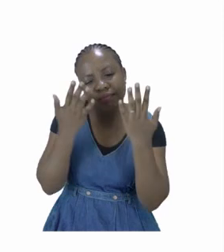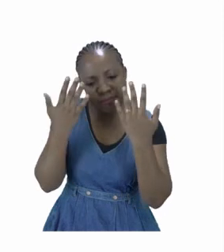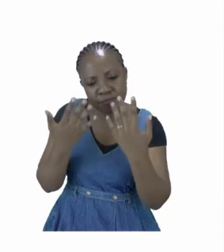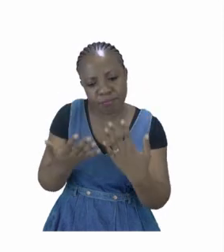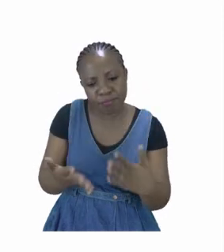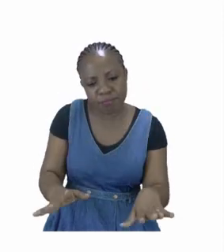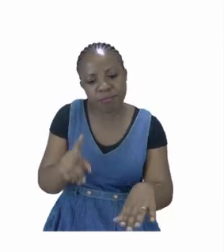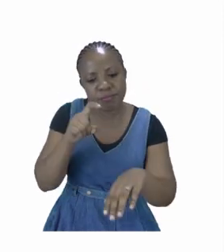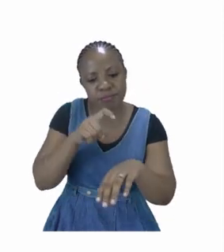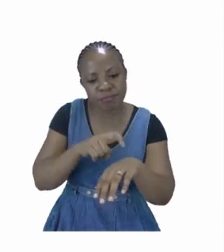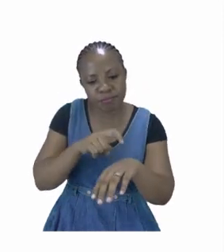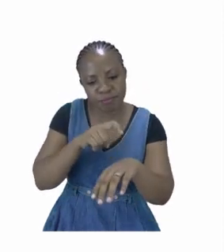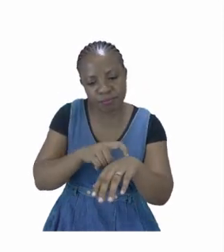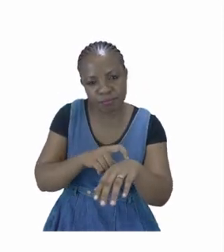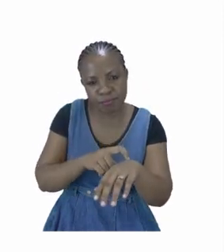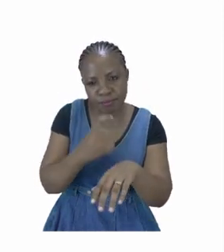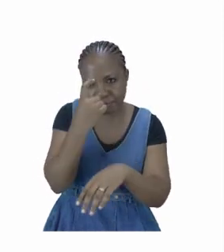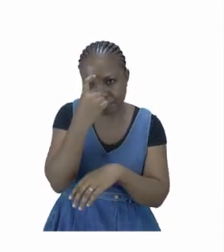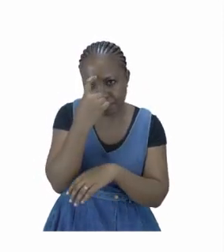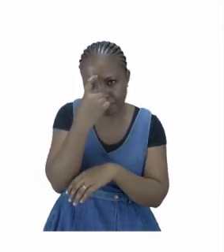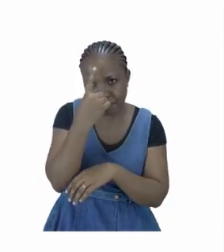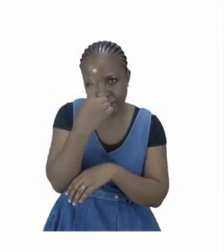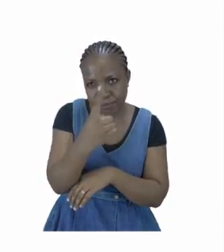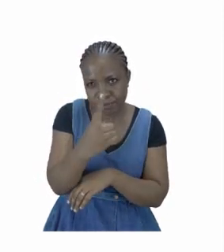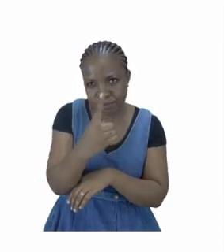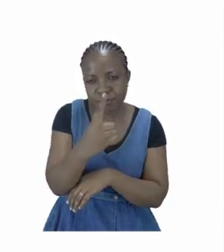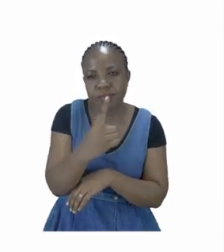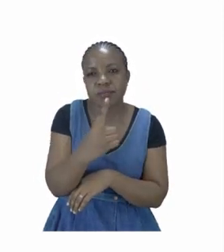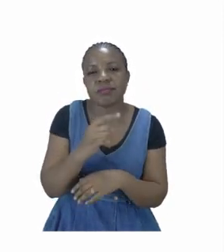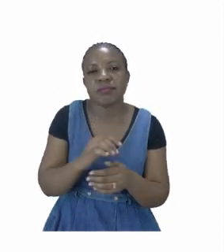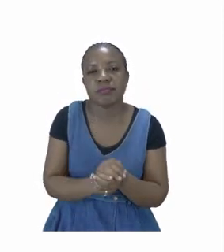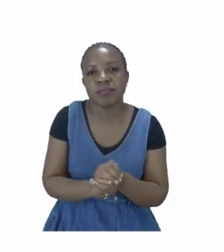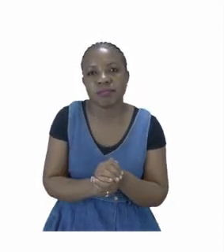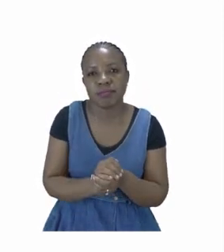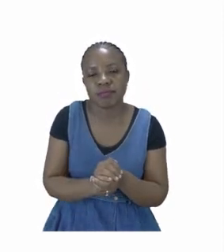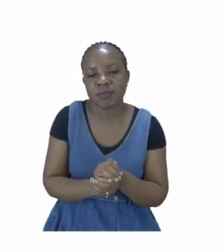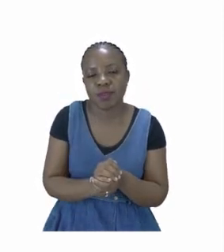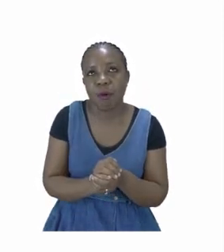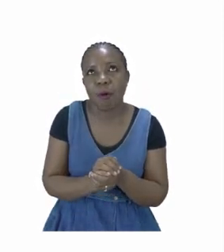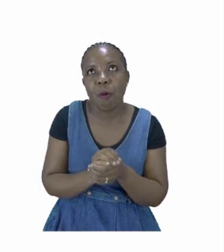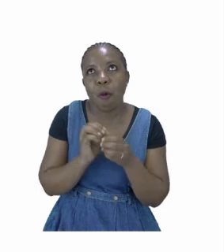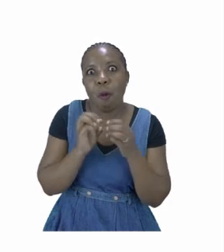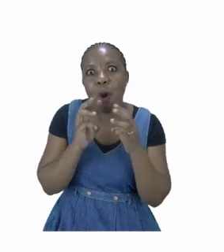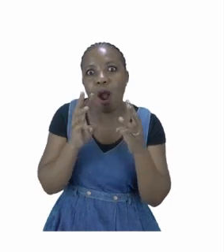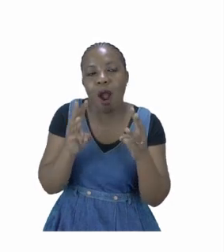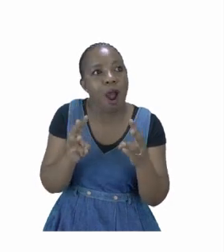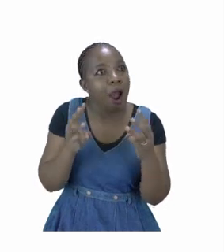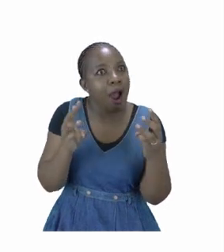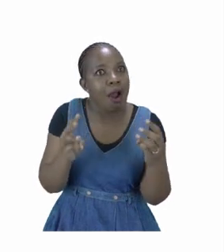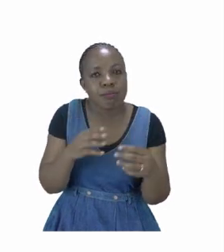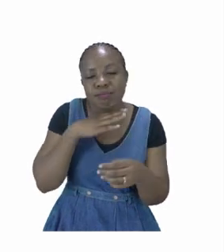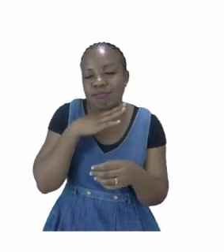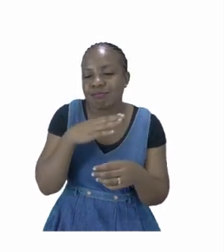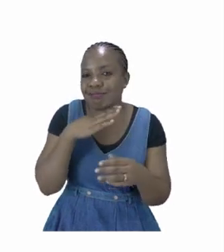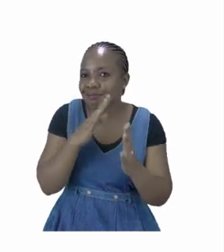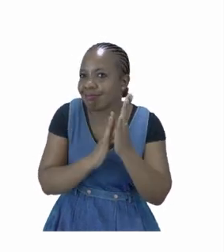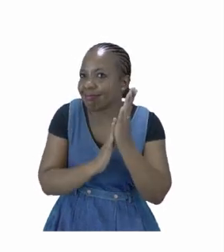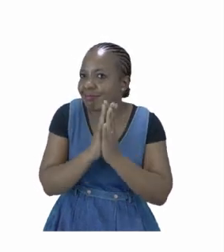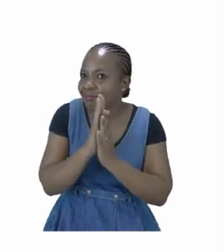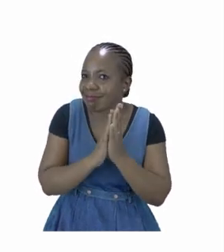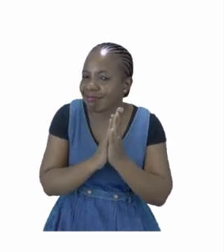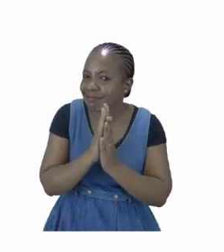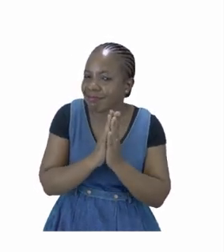1 o'clock. Wow, that was a very exciting story. And I'm sure